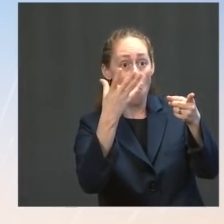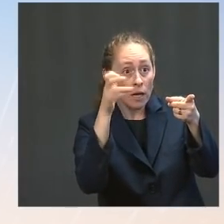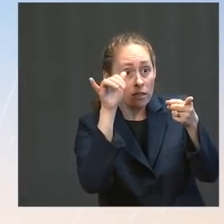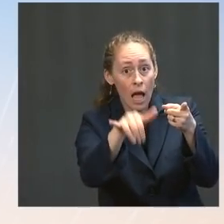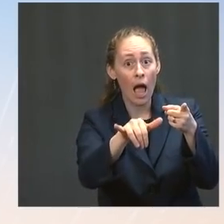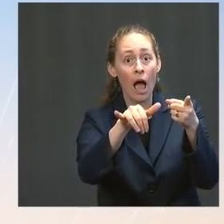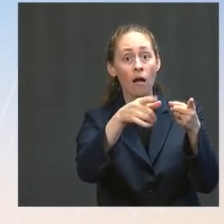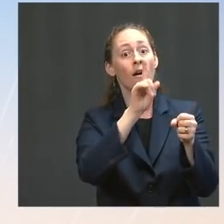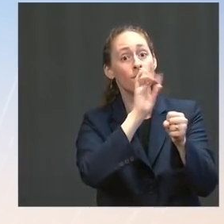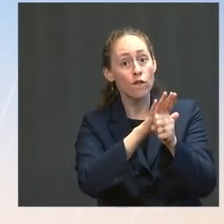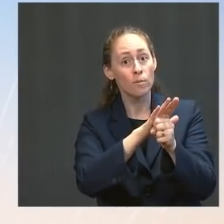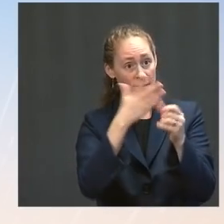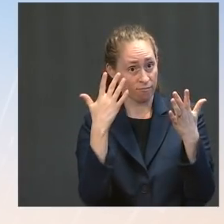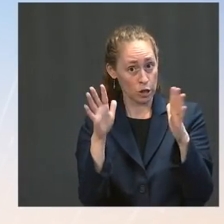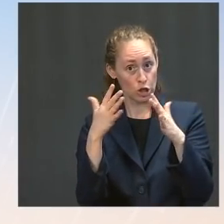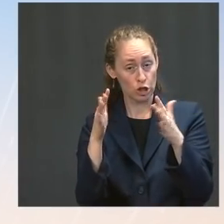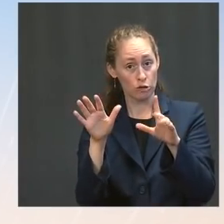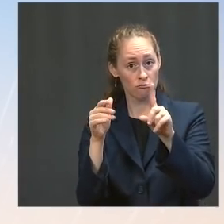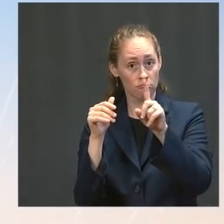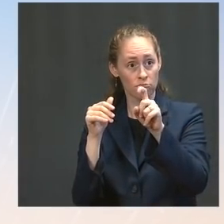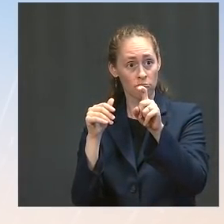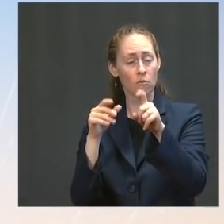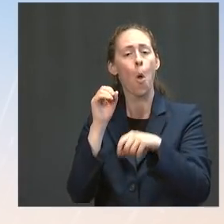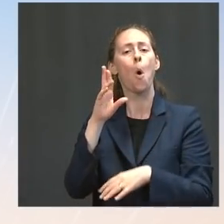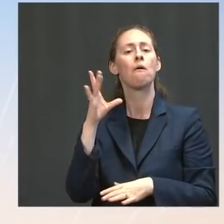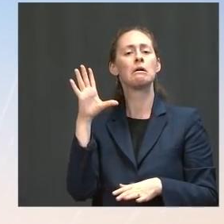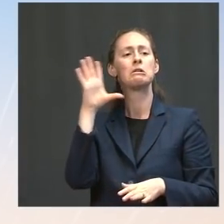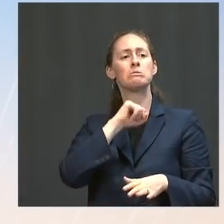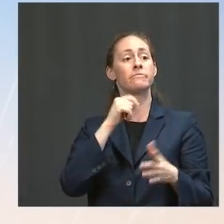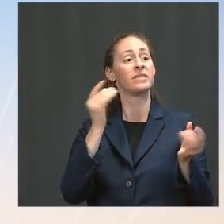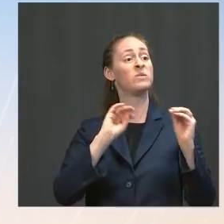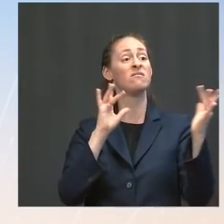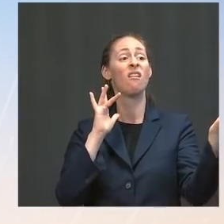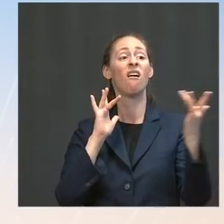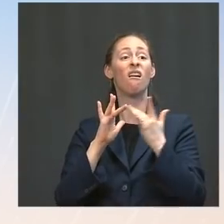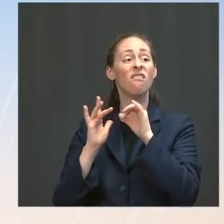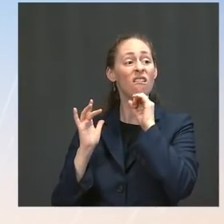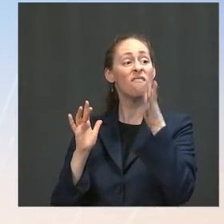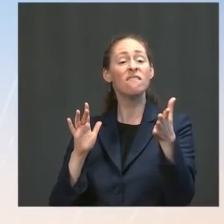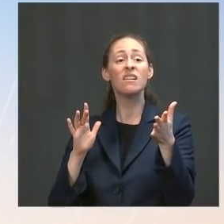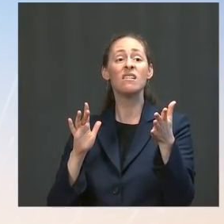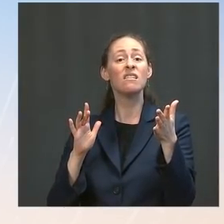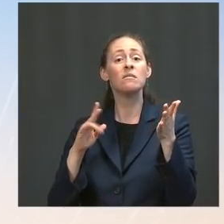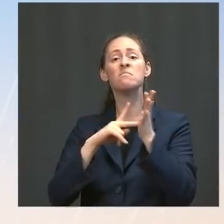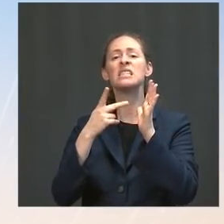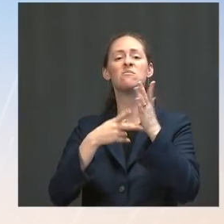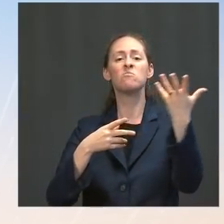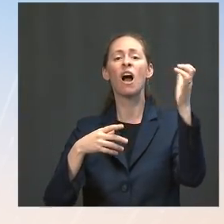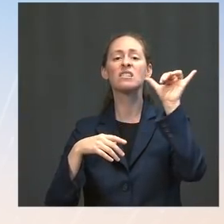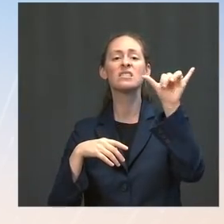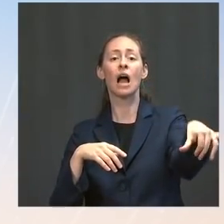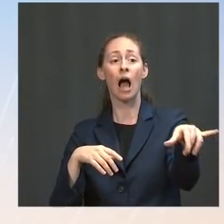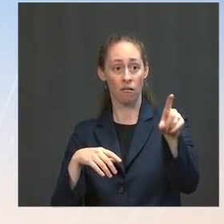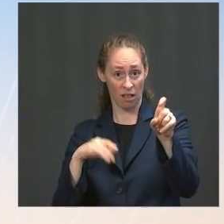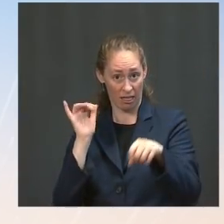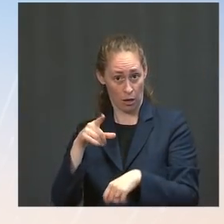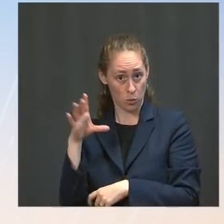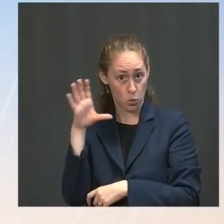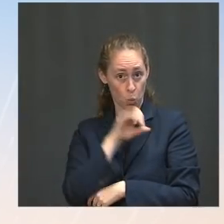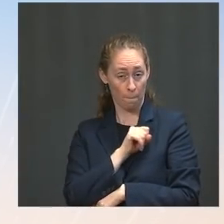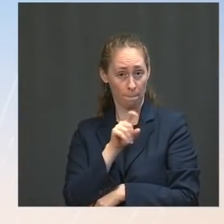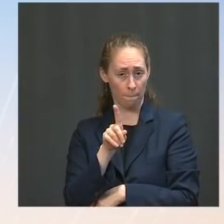You've mentioned how the United States has been in touch with the Taliban, and because that's necessary because of the situation on the ground. I'm wondering, has the administration